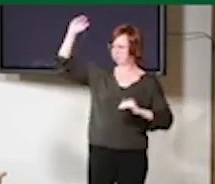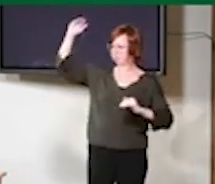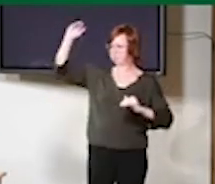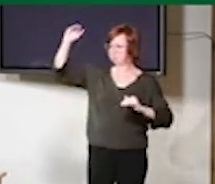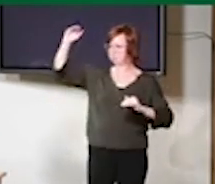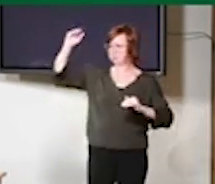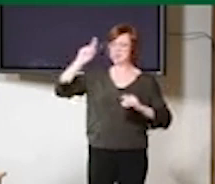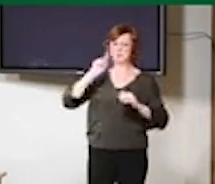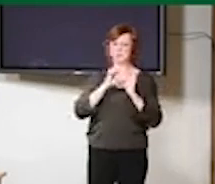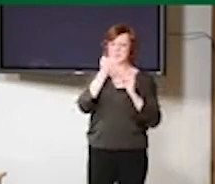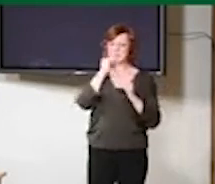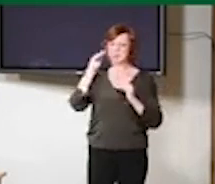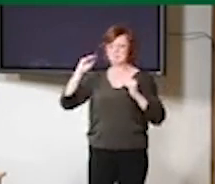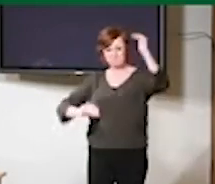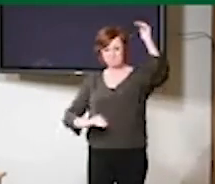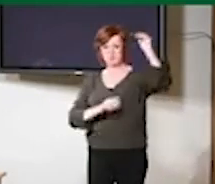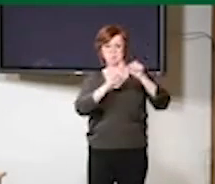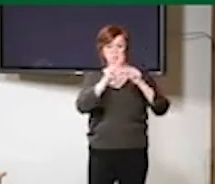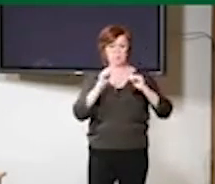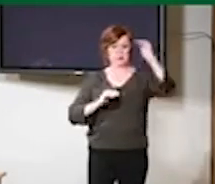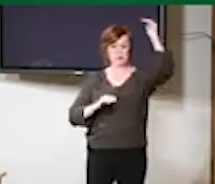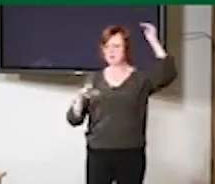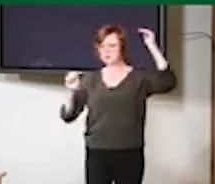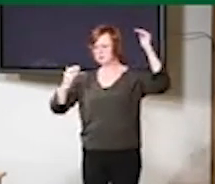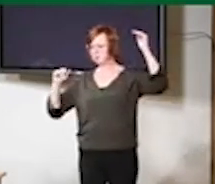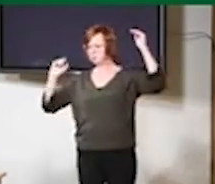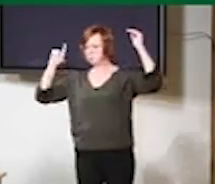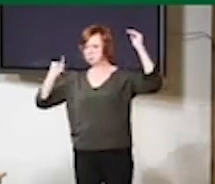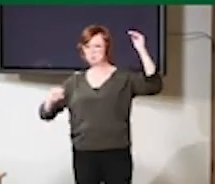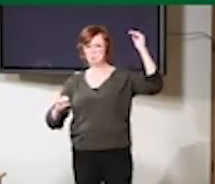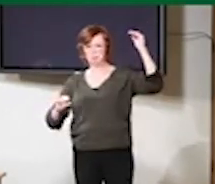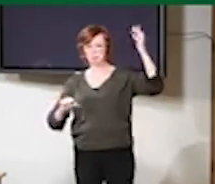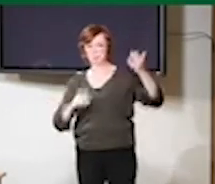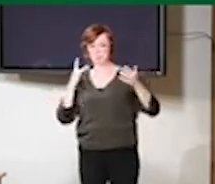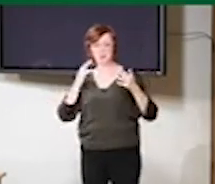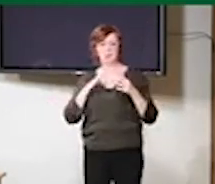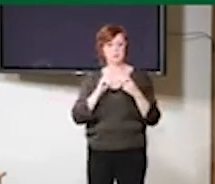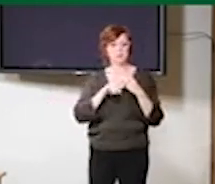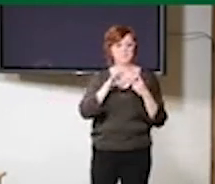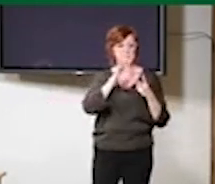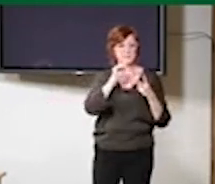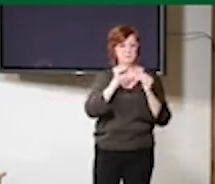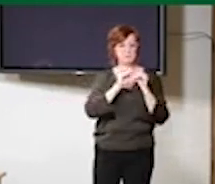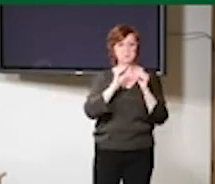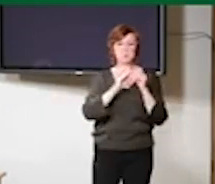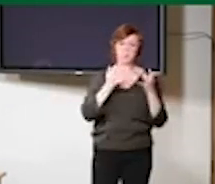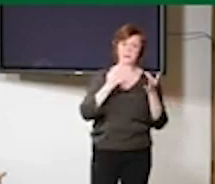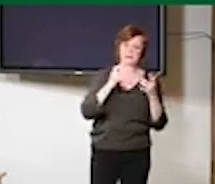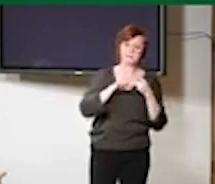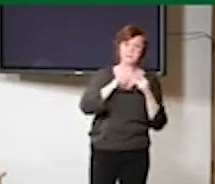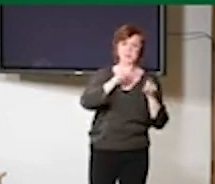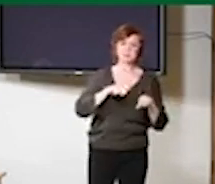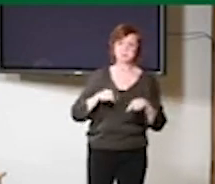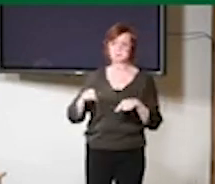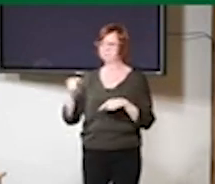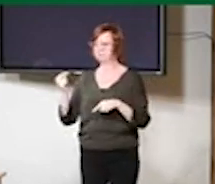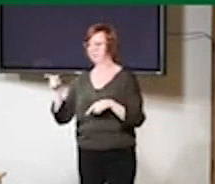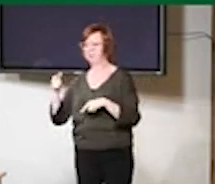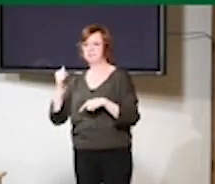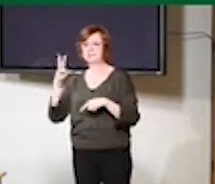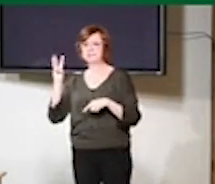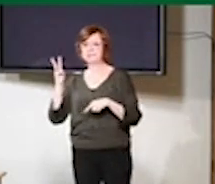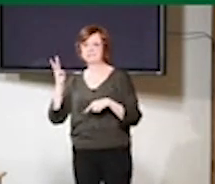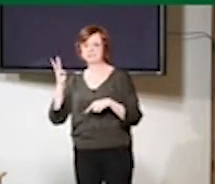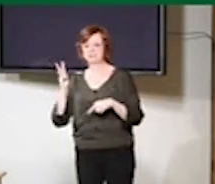There is always a variation in terms of if there's, as we discussed, when there's case contact tracing, depending on how many contacts are